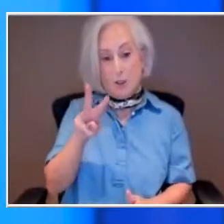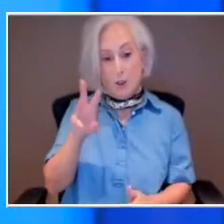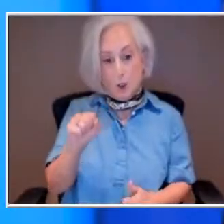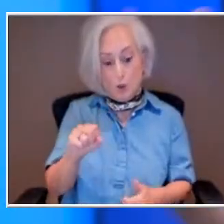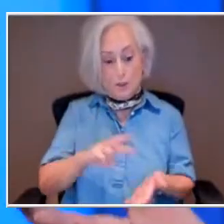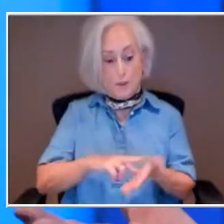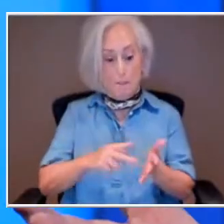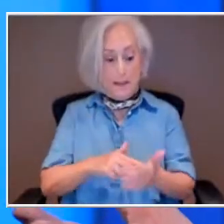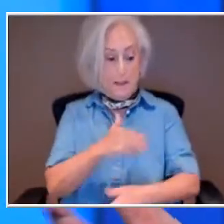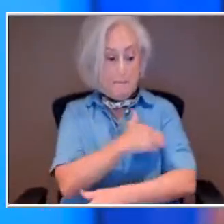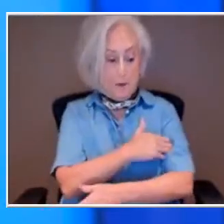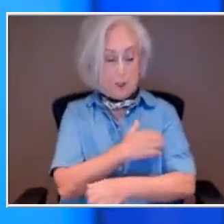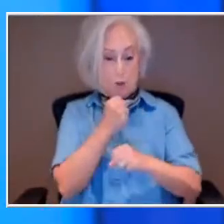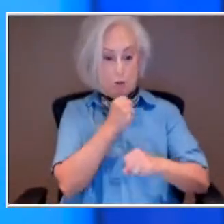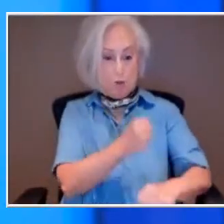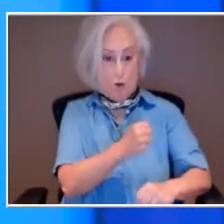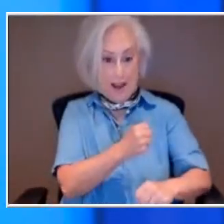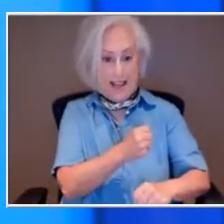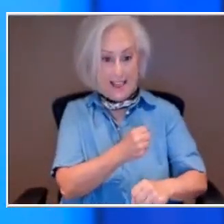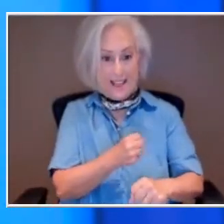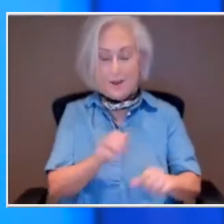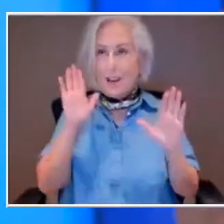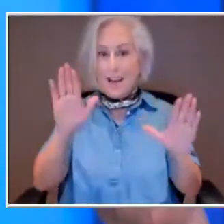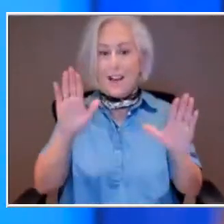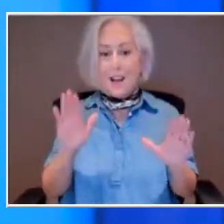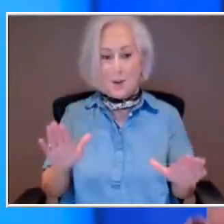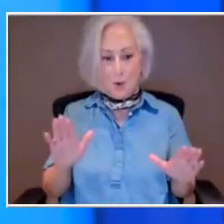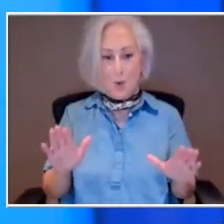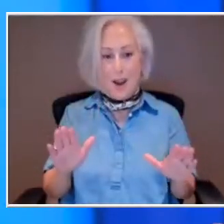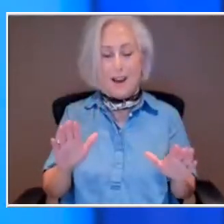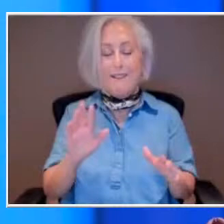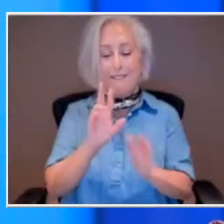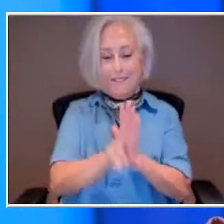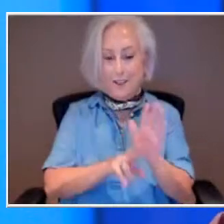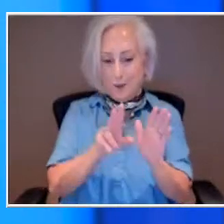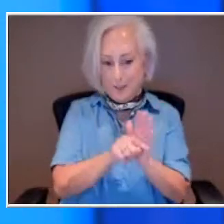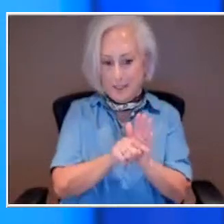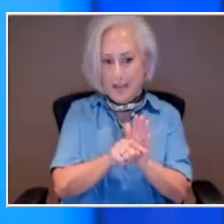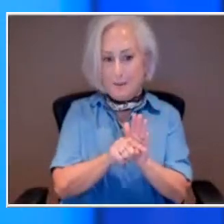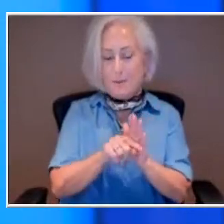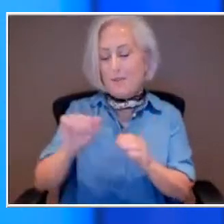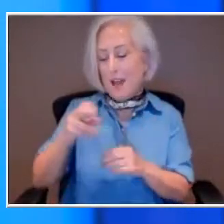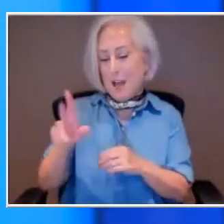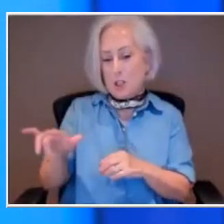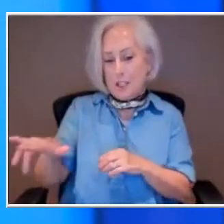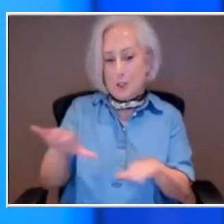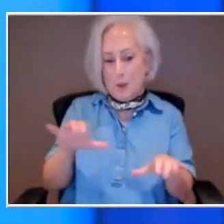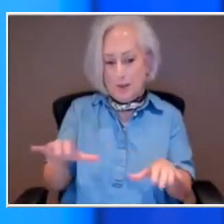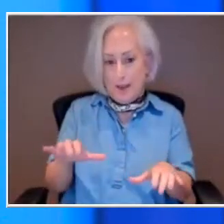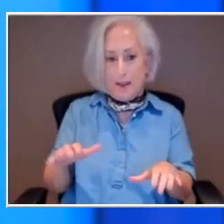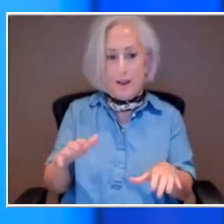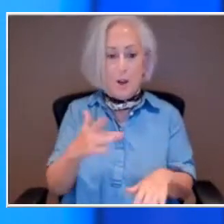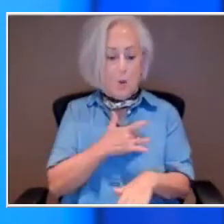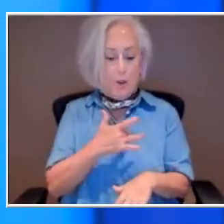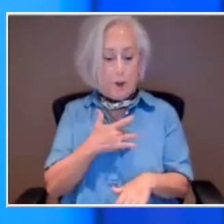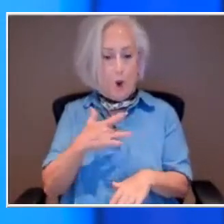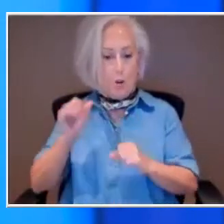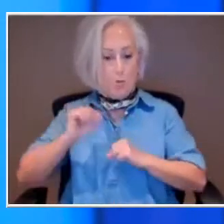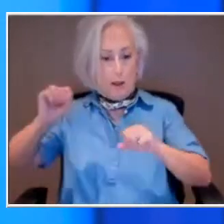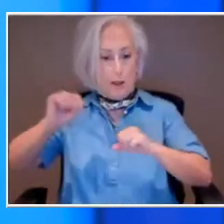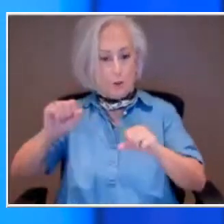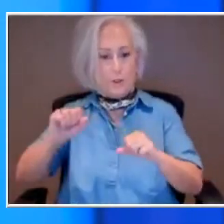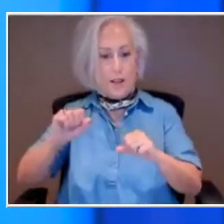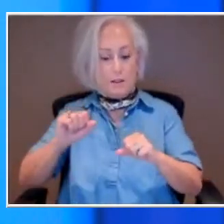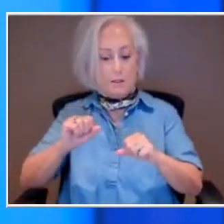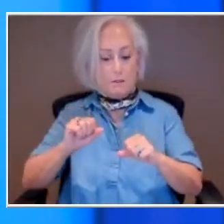strengthening, which we had a phenomenal video I think of Ashley doing that, with that cardiovascular activity and pairing that weekly.